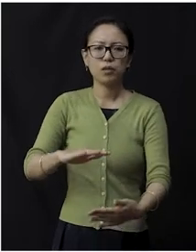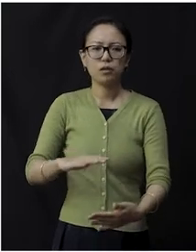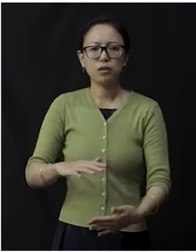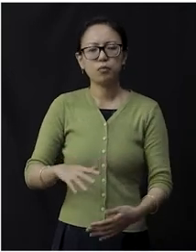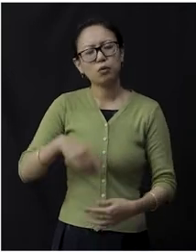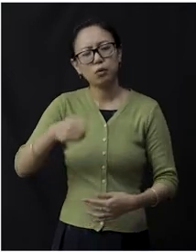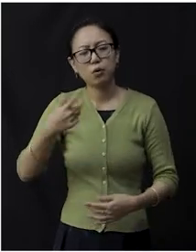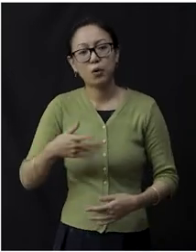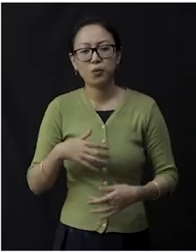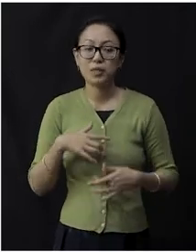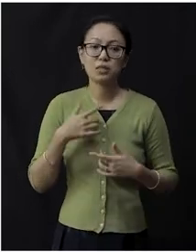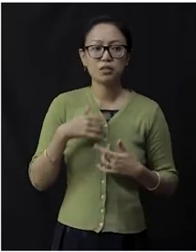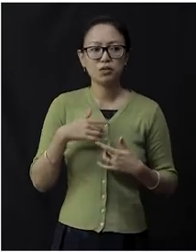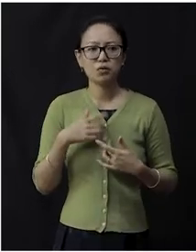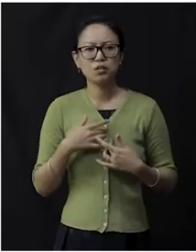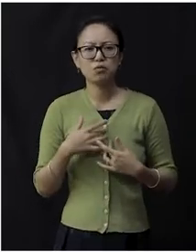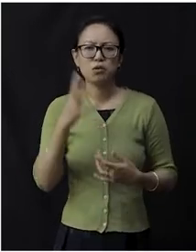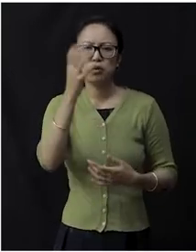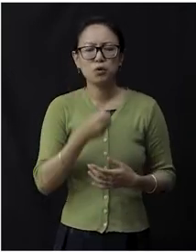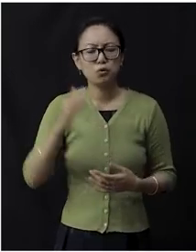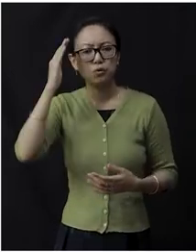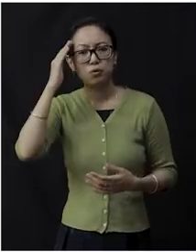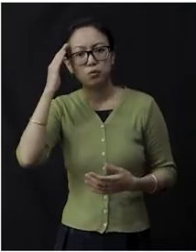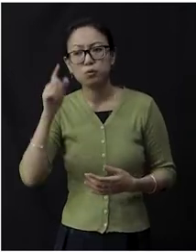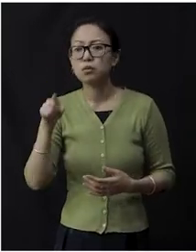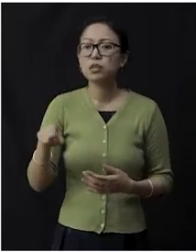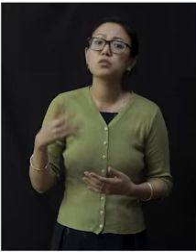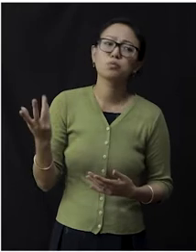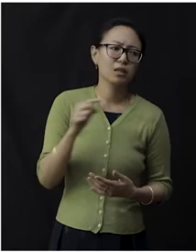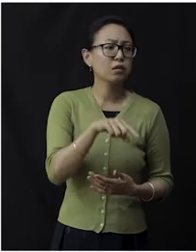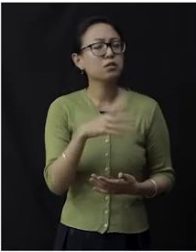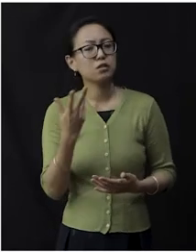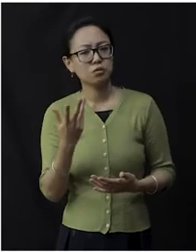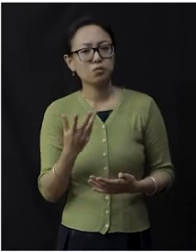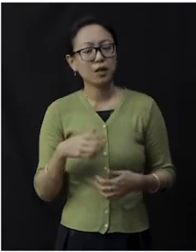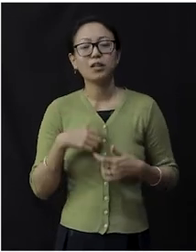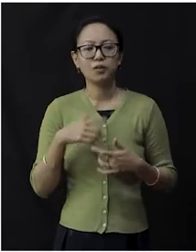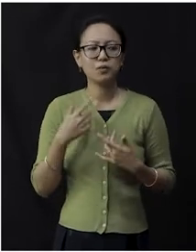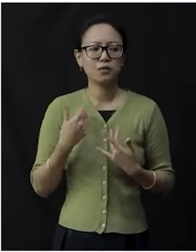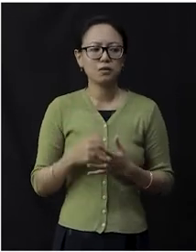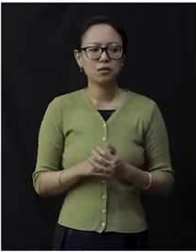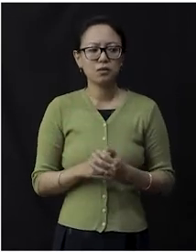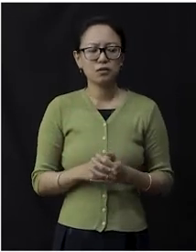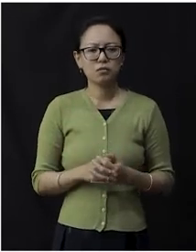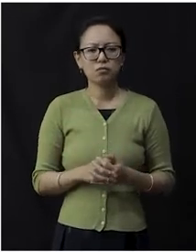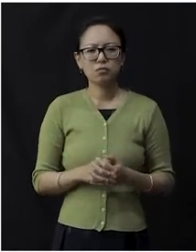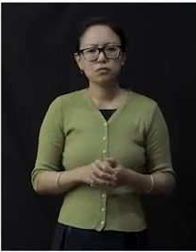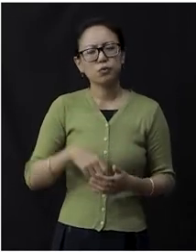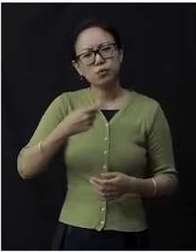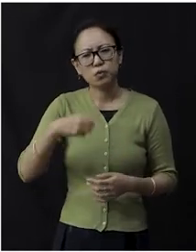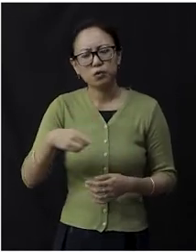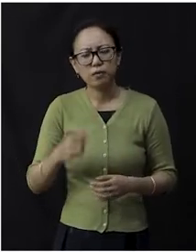and lots of questions. Similarly, this baby elephant also had a lot many